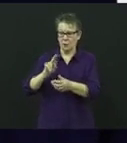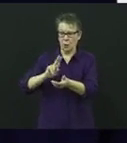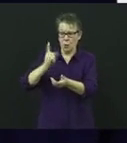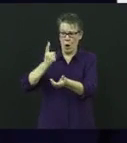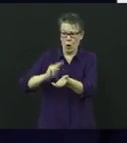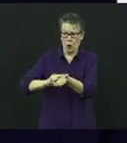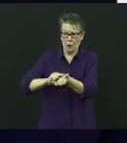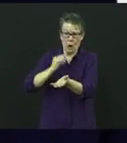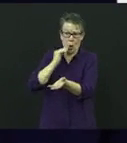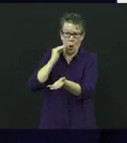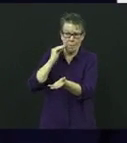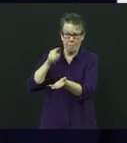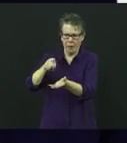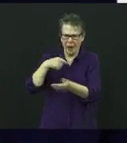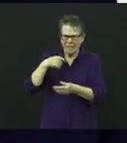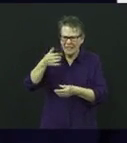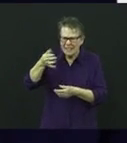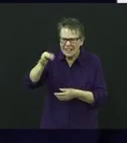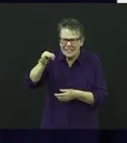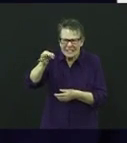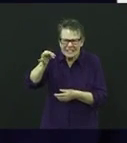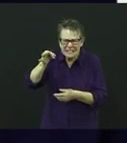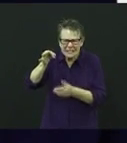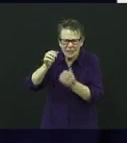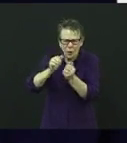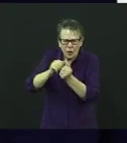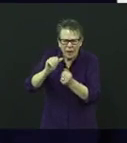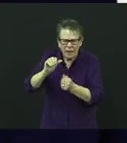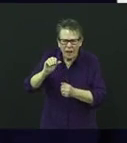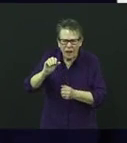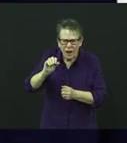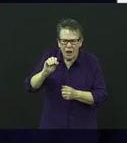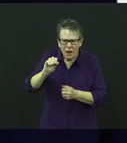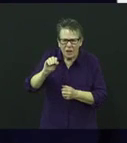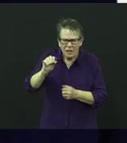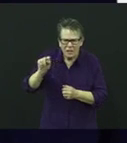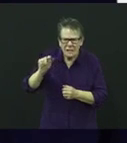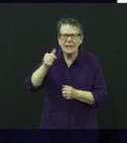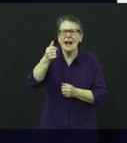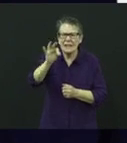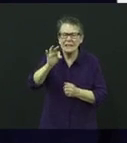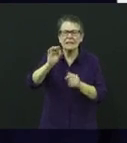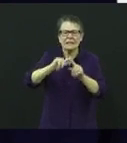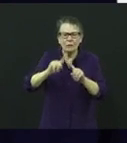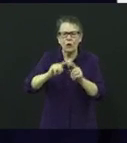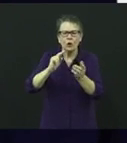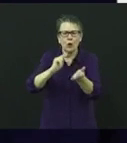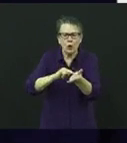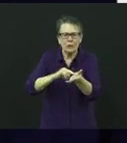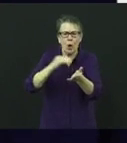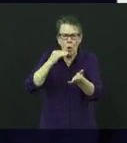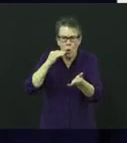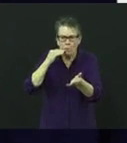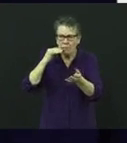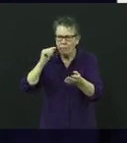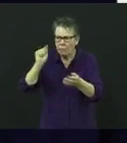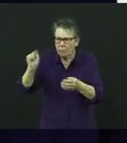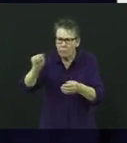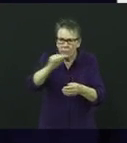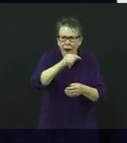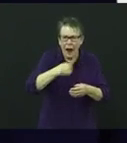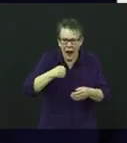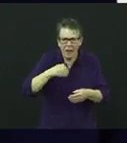generally, such as Essex, Monmouth, Bergen, Middlesex, and Morris. We know that as cases continue to